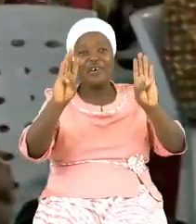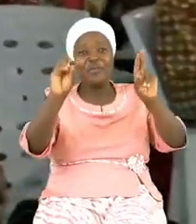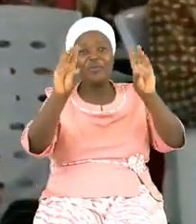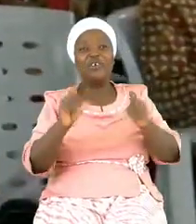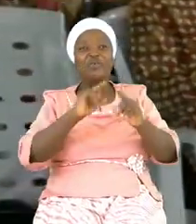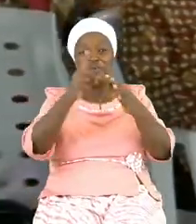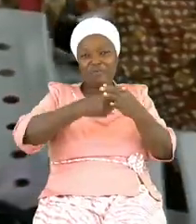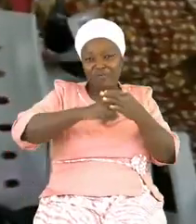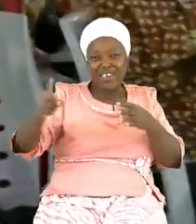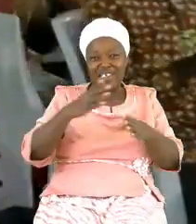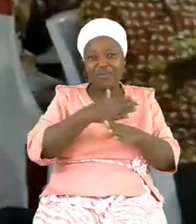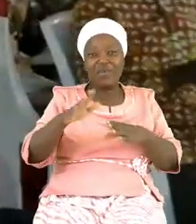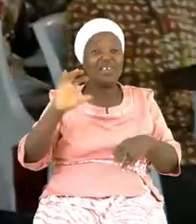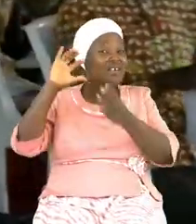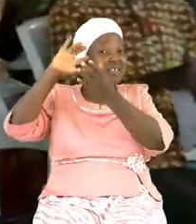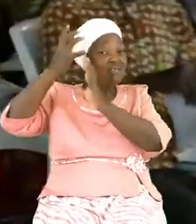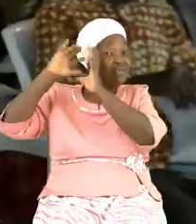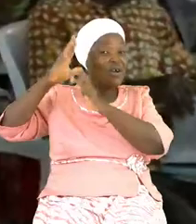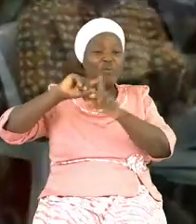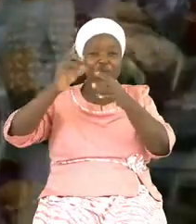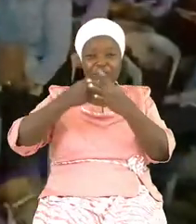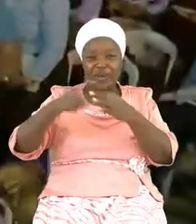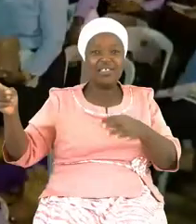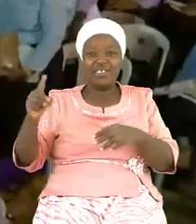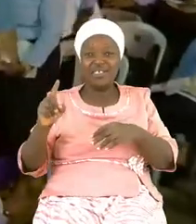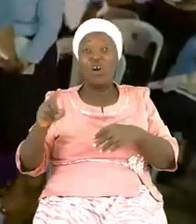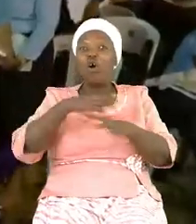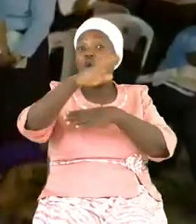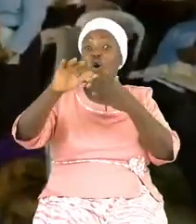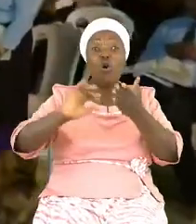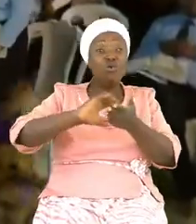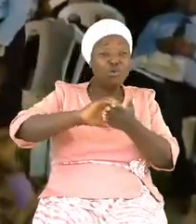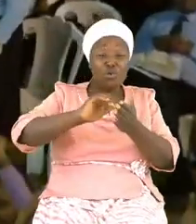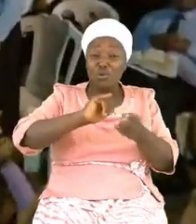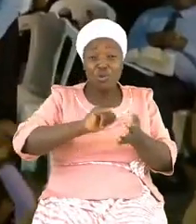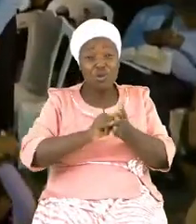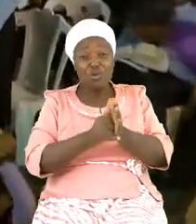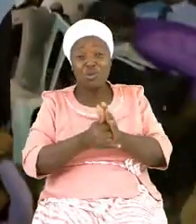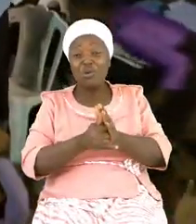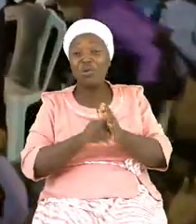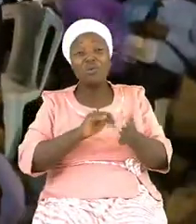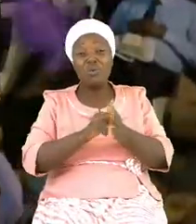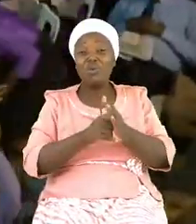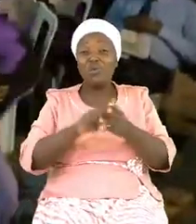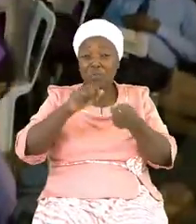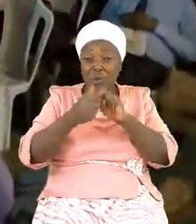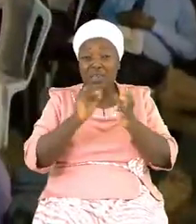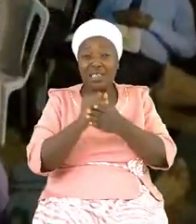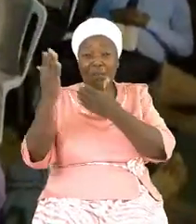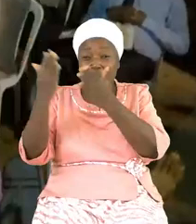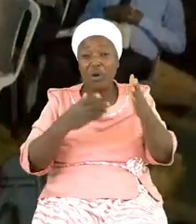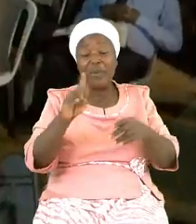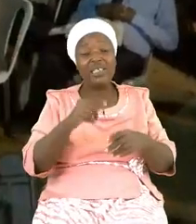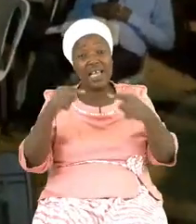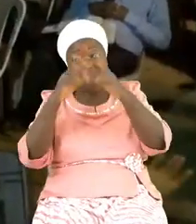Insanity will vanish away. All those problems initiated by the enemy, by the devil,